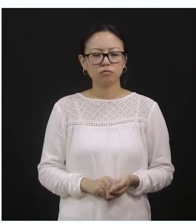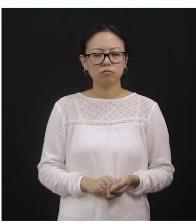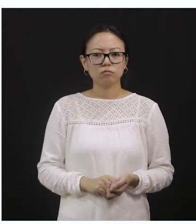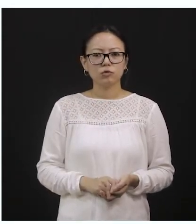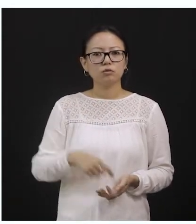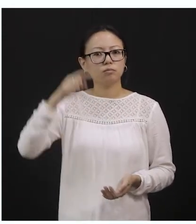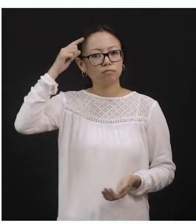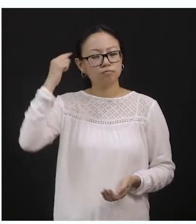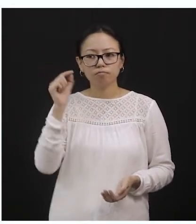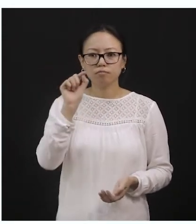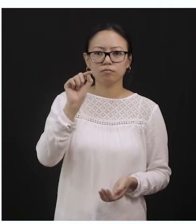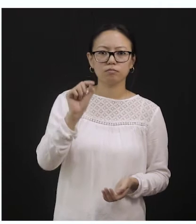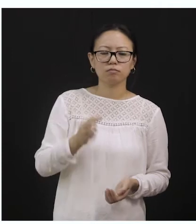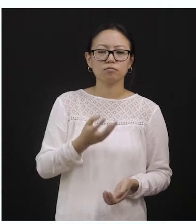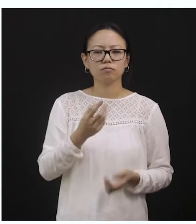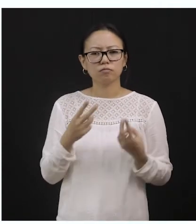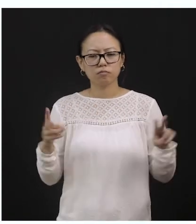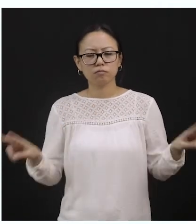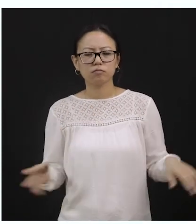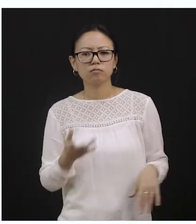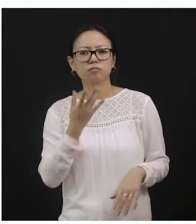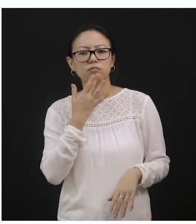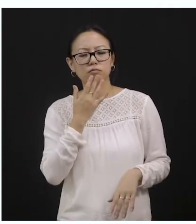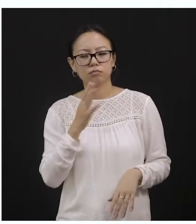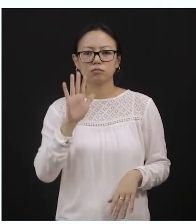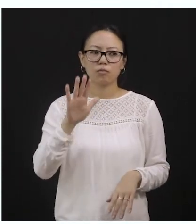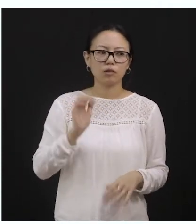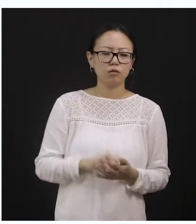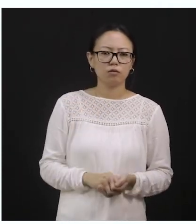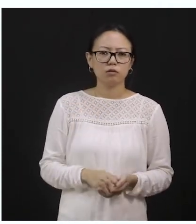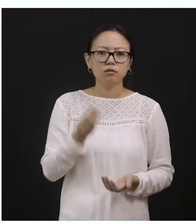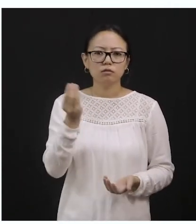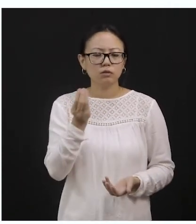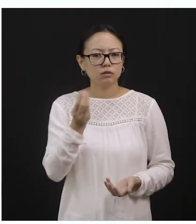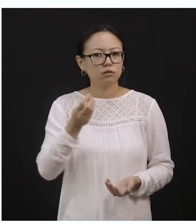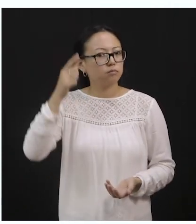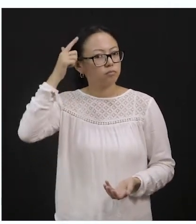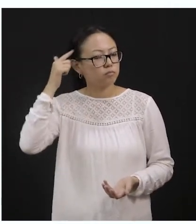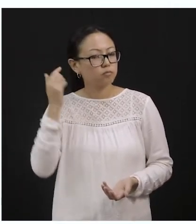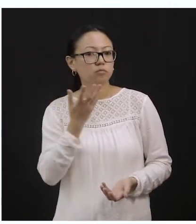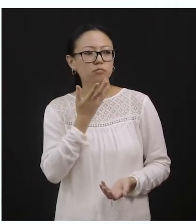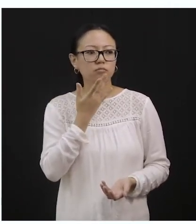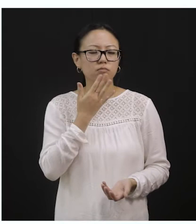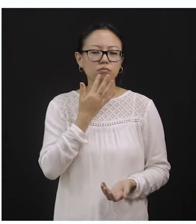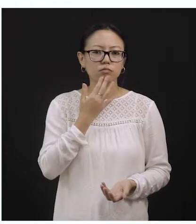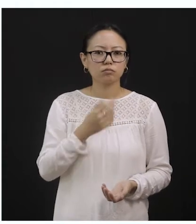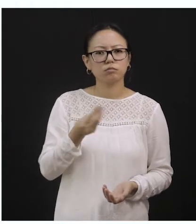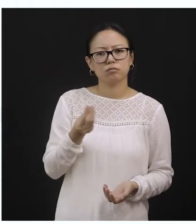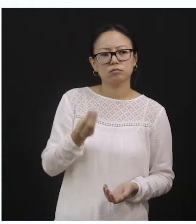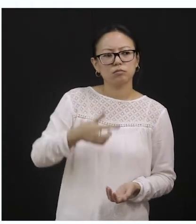are black, B-L-A-C-K. Some ants are brown, B-R-O-N. Some ants are